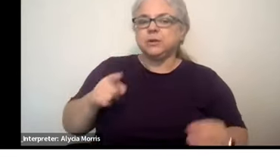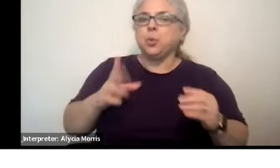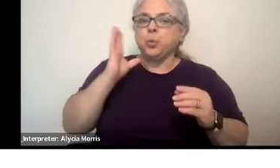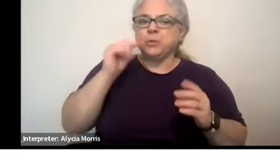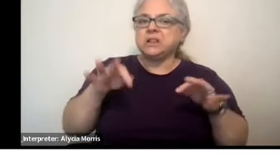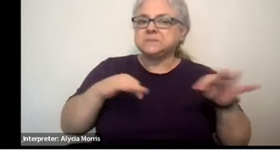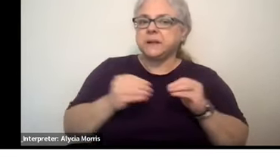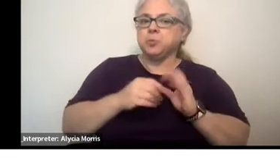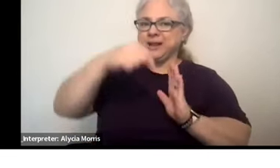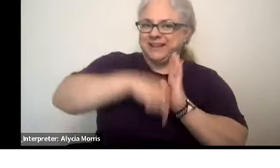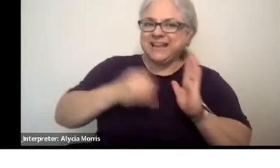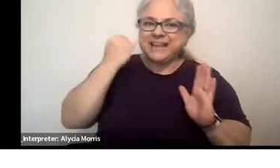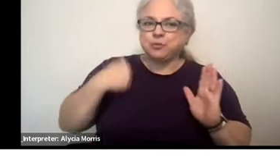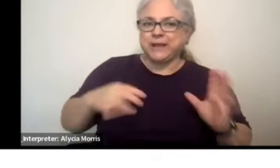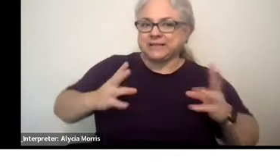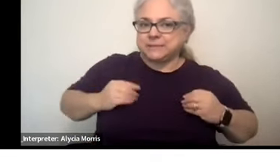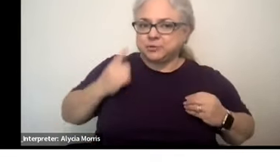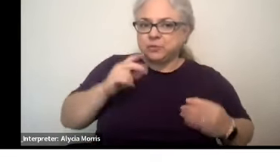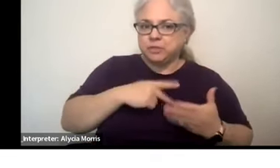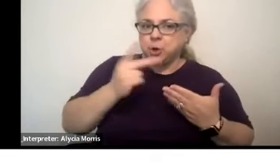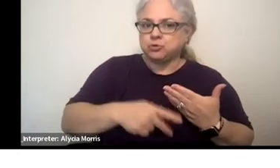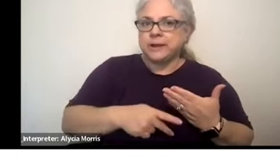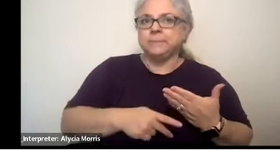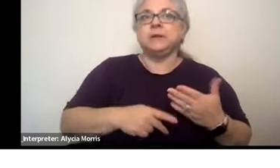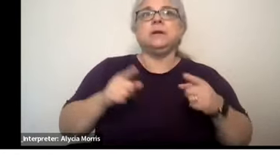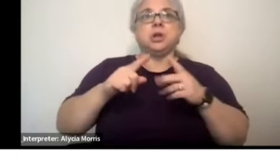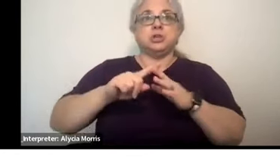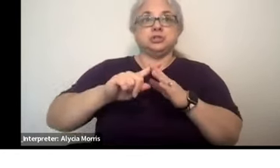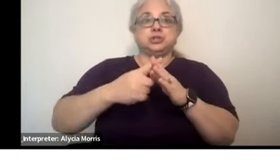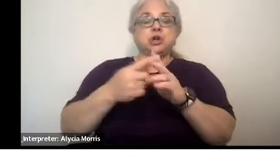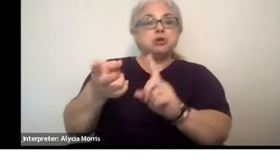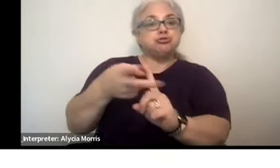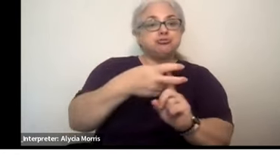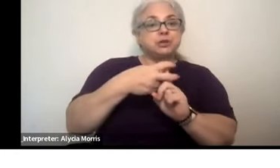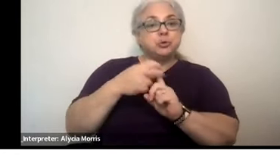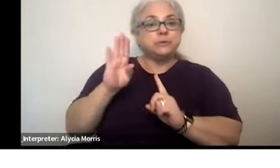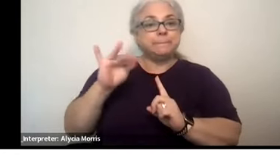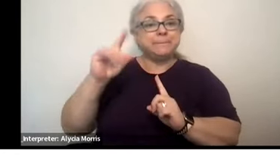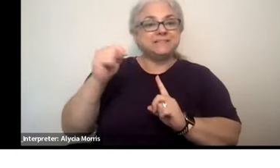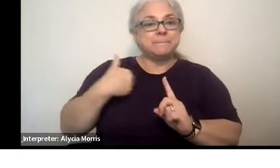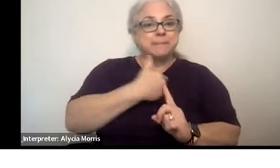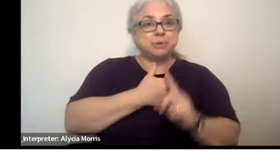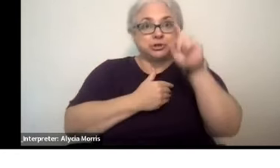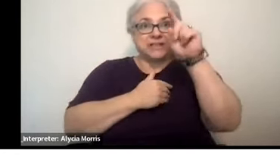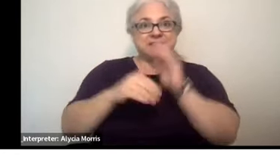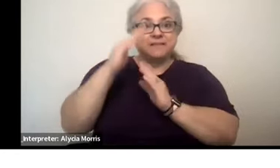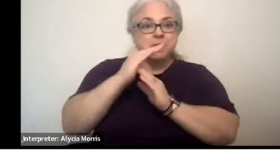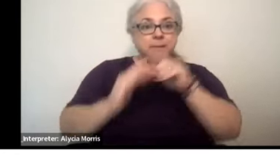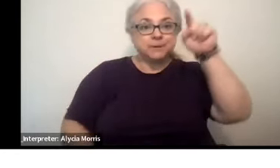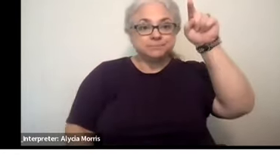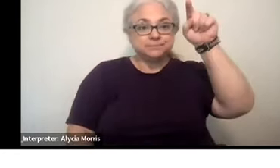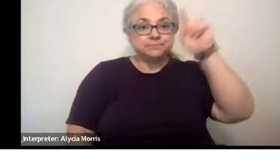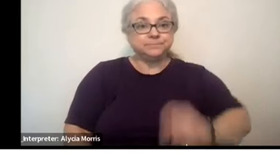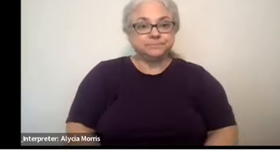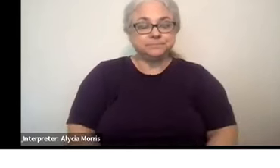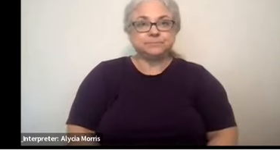Academy. It starts with recruiting BILT members, and at the top of this chart, you will see that